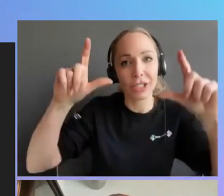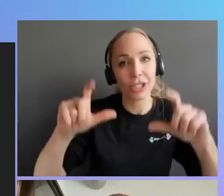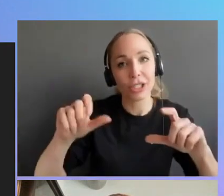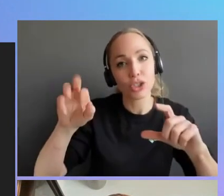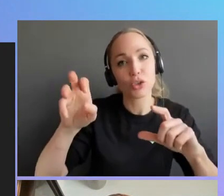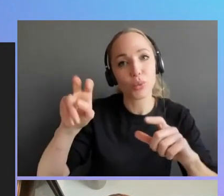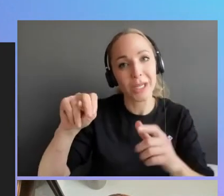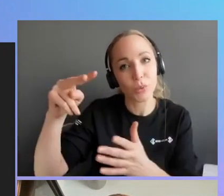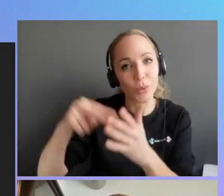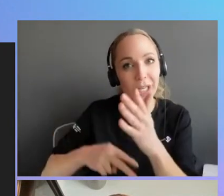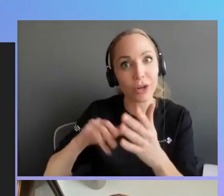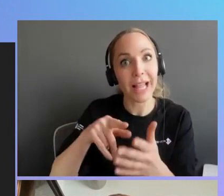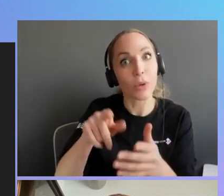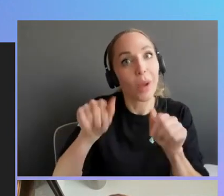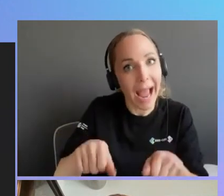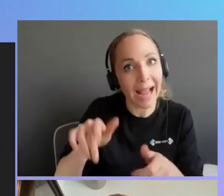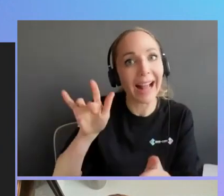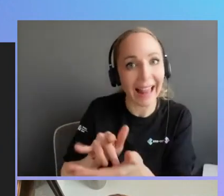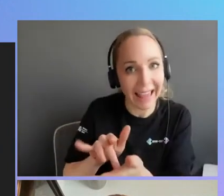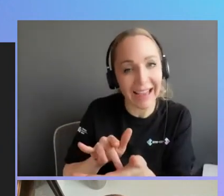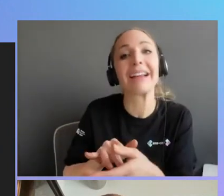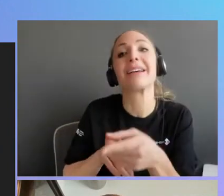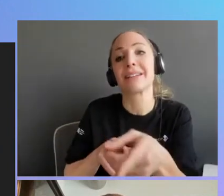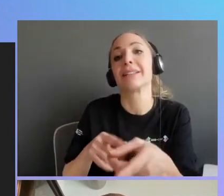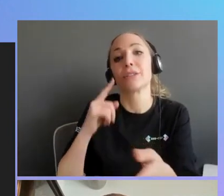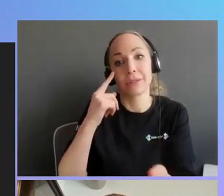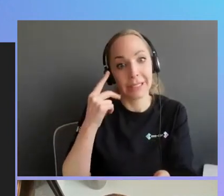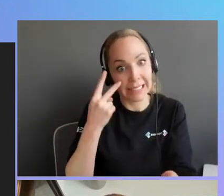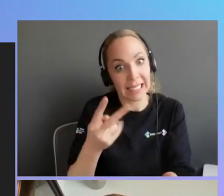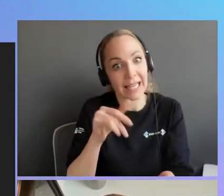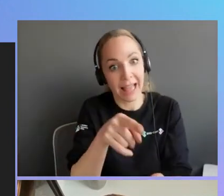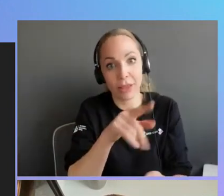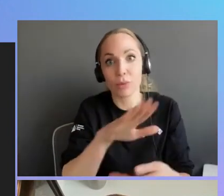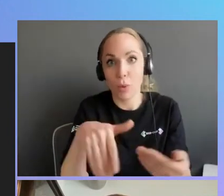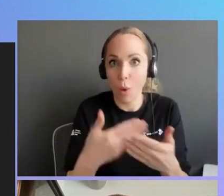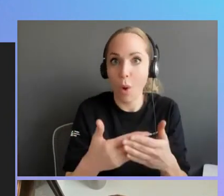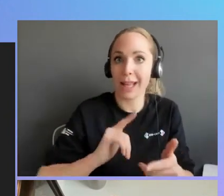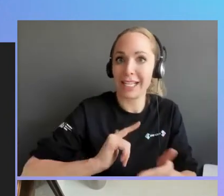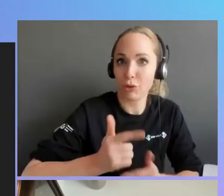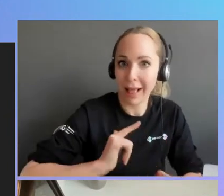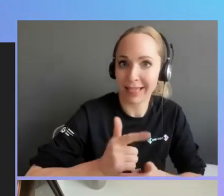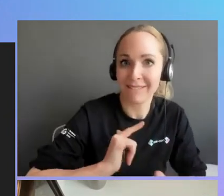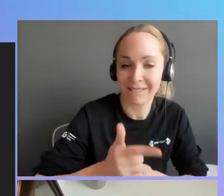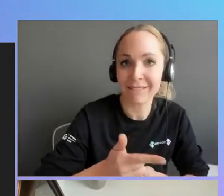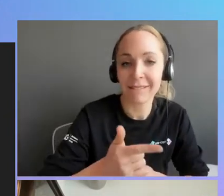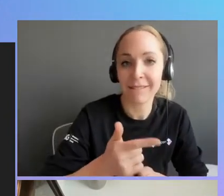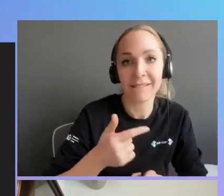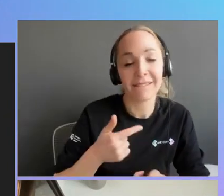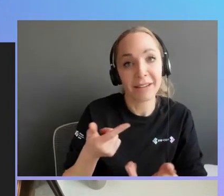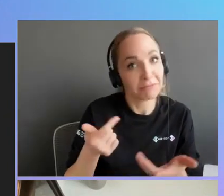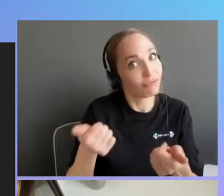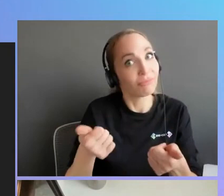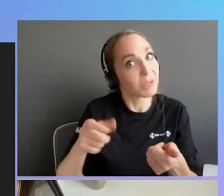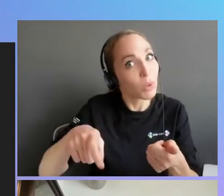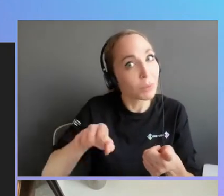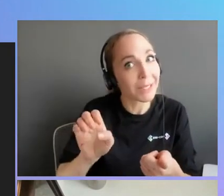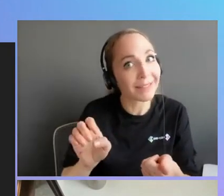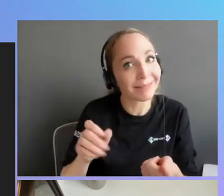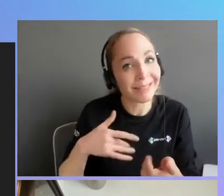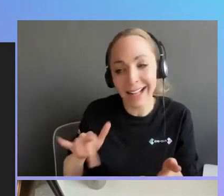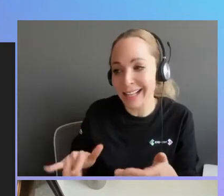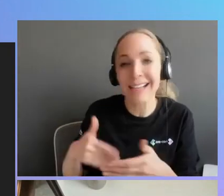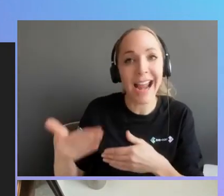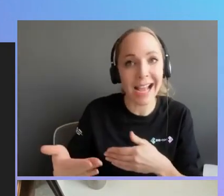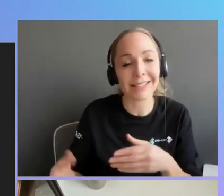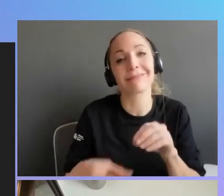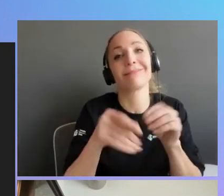ahead and pre-selected the fact that these are all interactive elements, or they're supposed to be, and I can just hit next. I didn't have to do much. And so it's going to take some